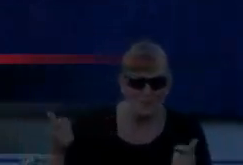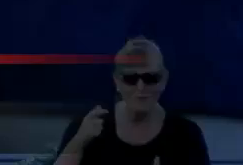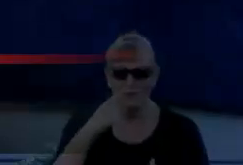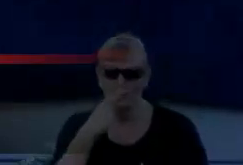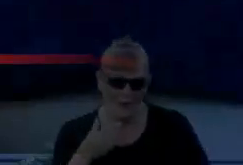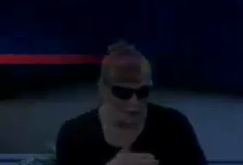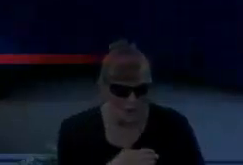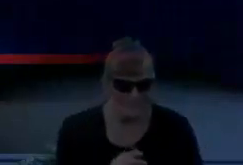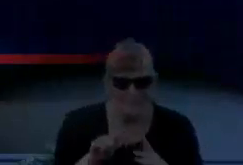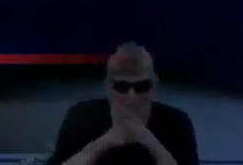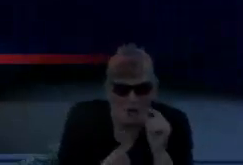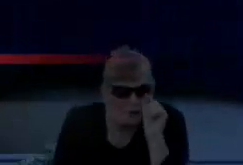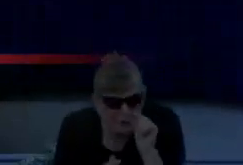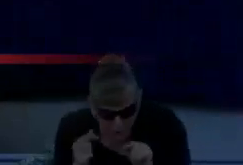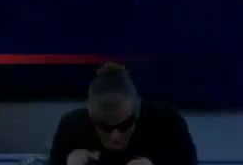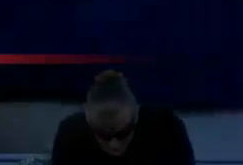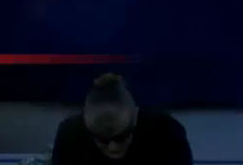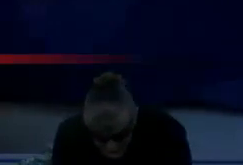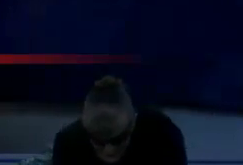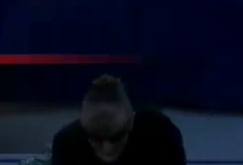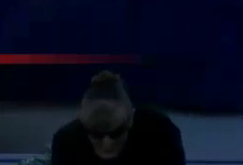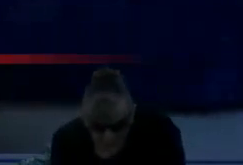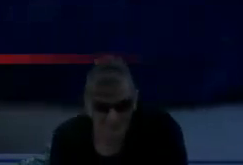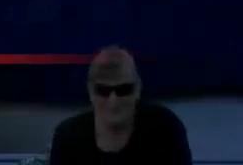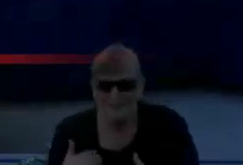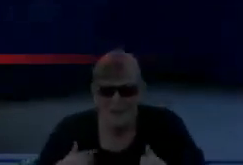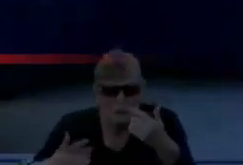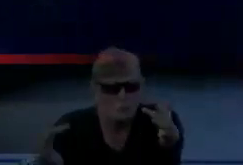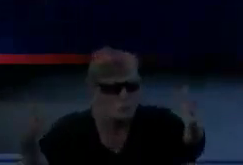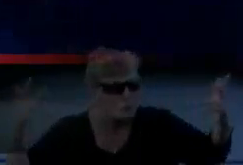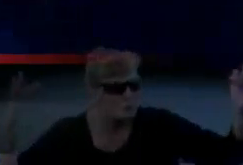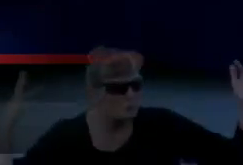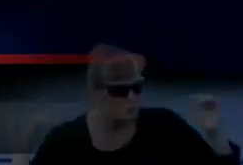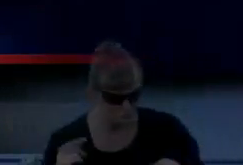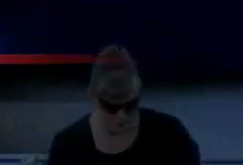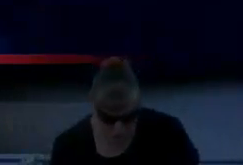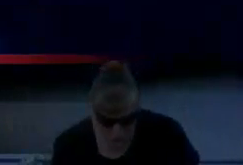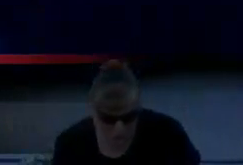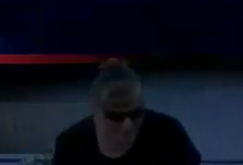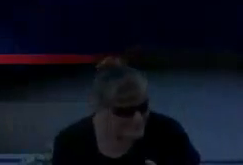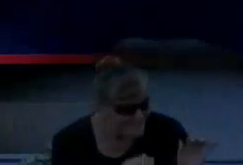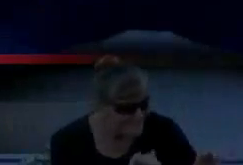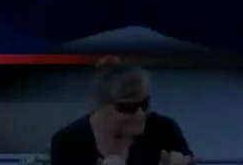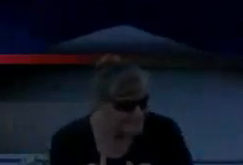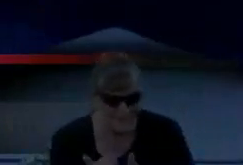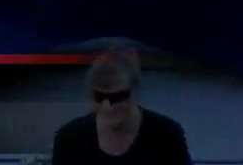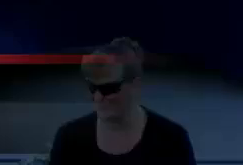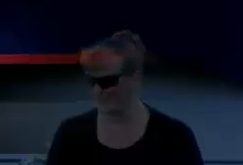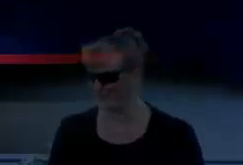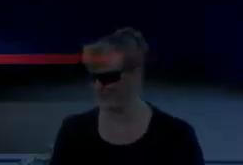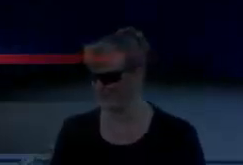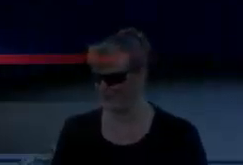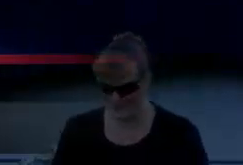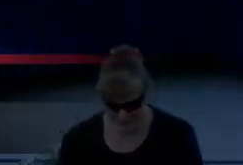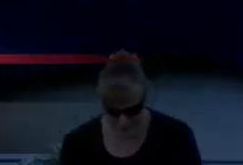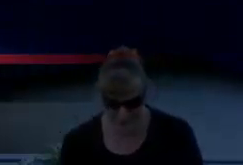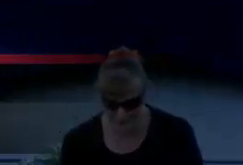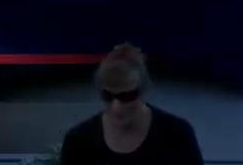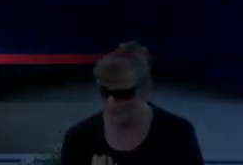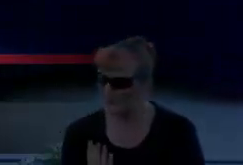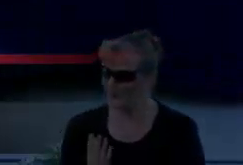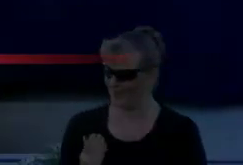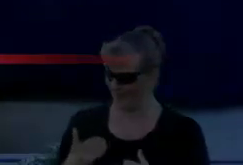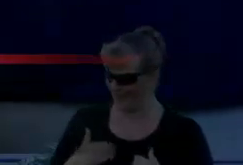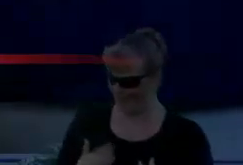tiny sprouts with massive giants towering all around them, just like you. As they get bigger, they find a place